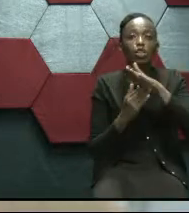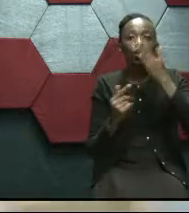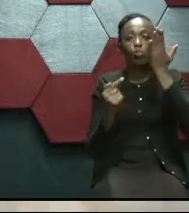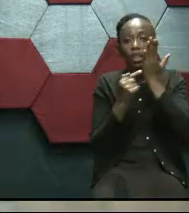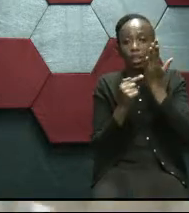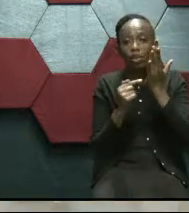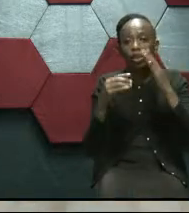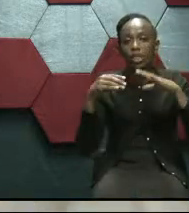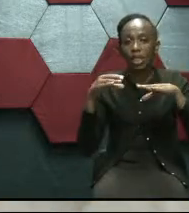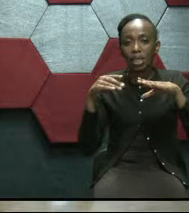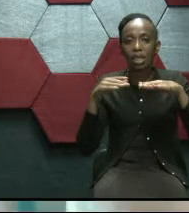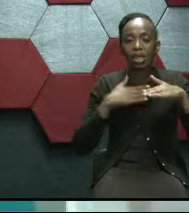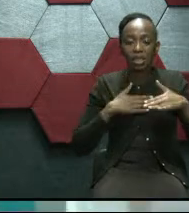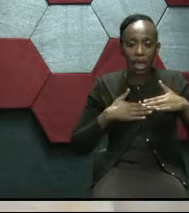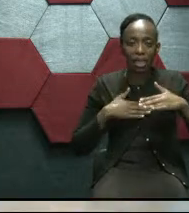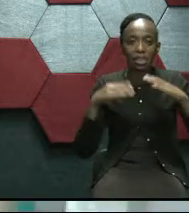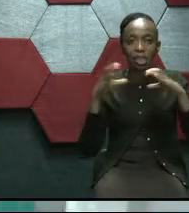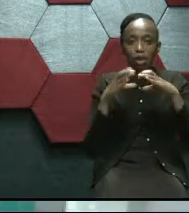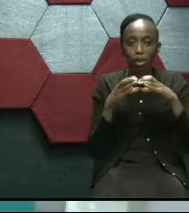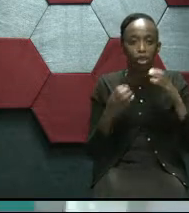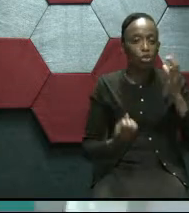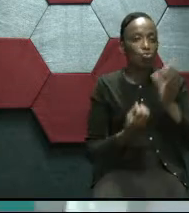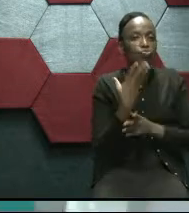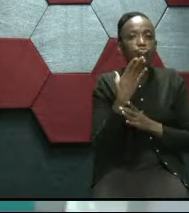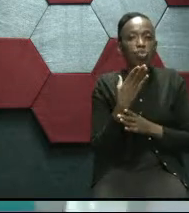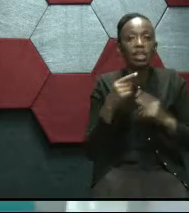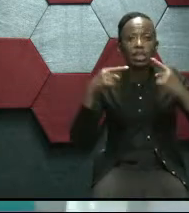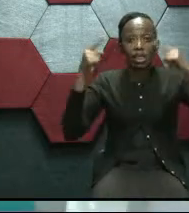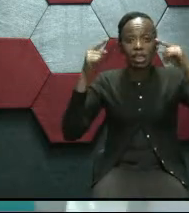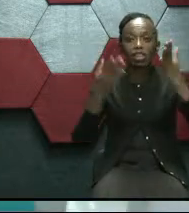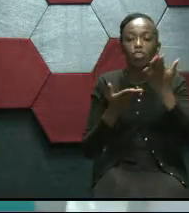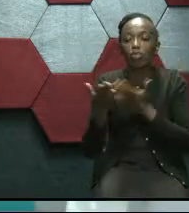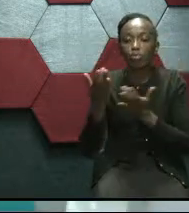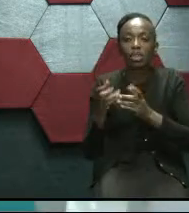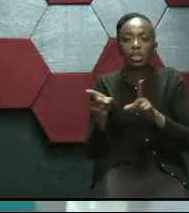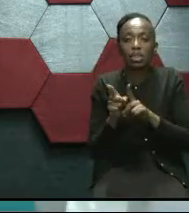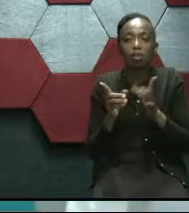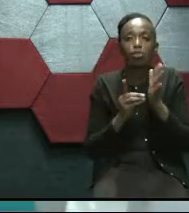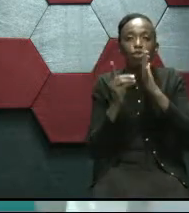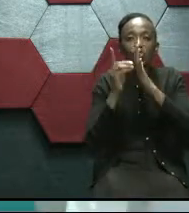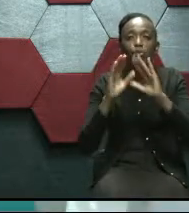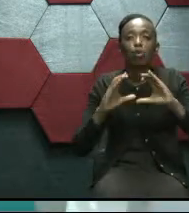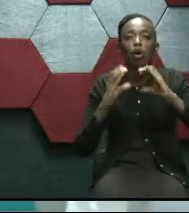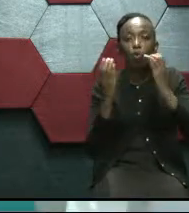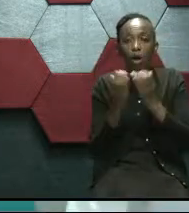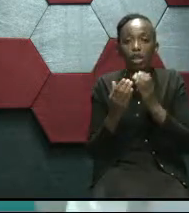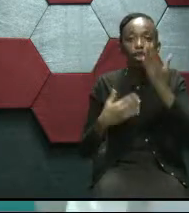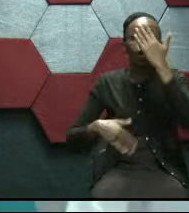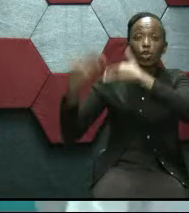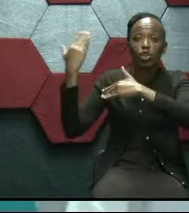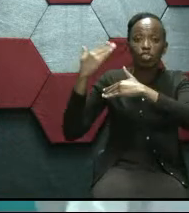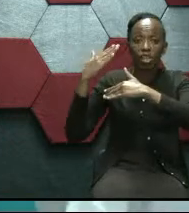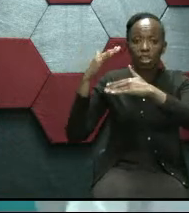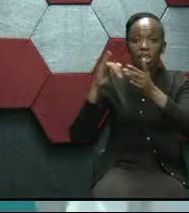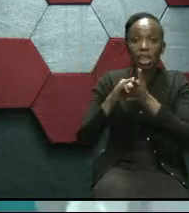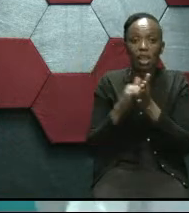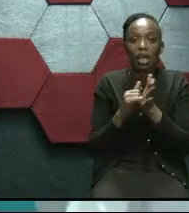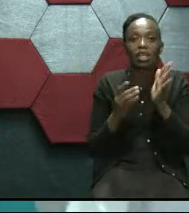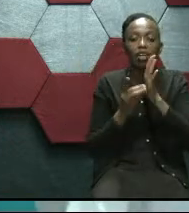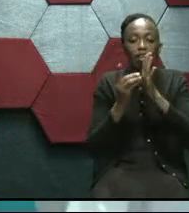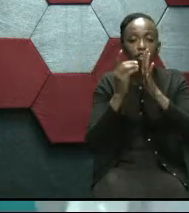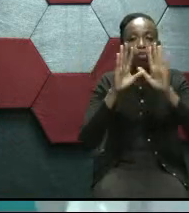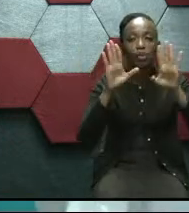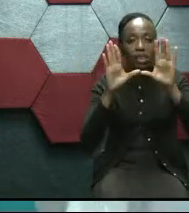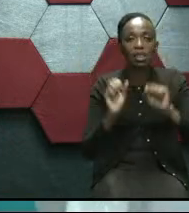companies, to incubate successful Irish enterprises, and to develop a world-class university and research and development